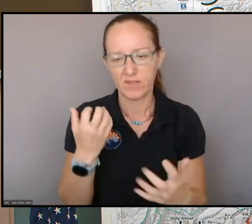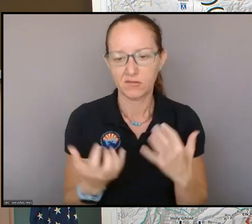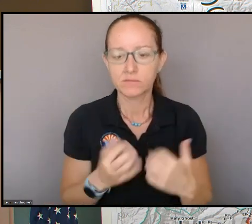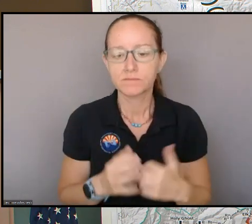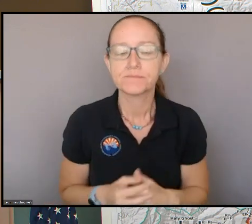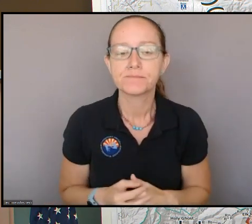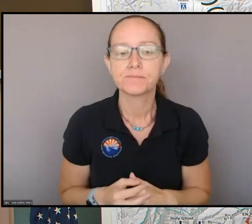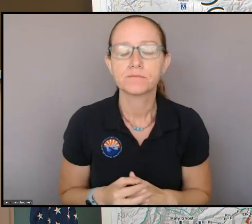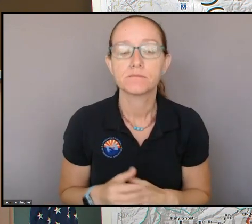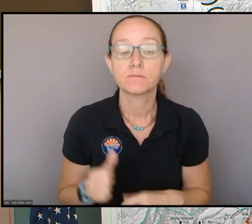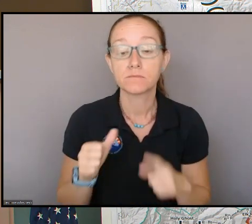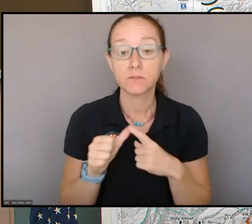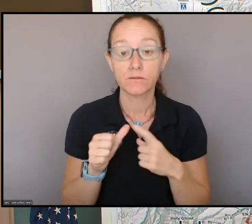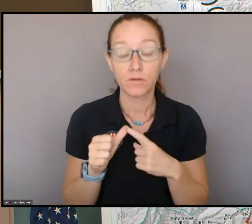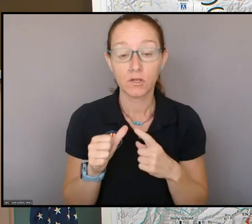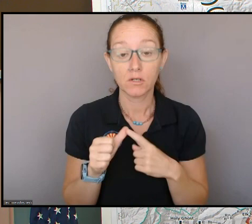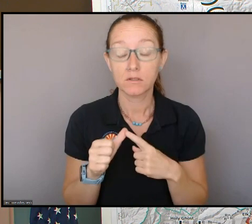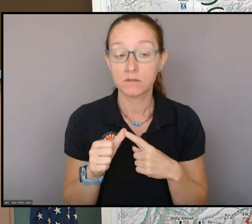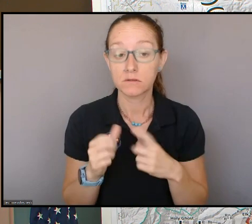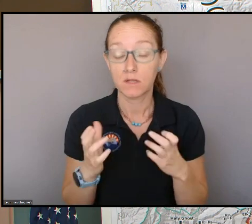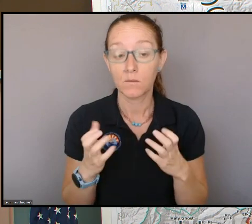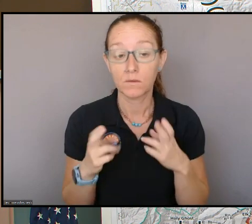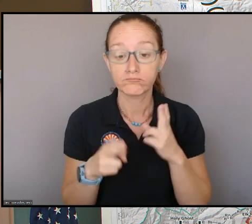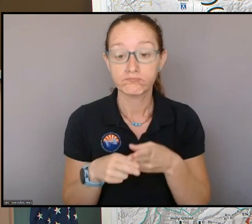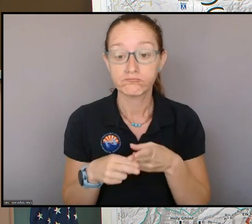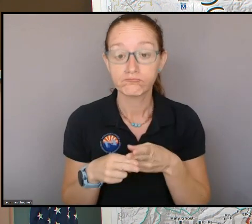First, I just want to mention